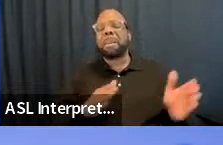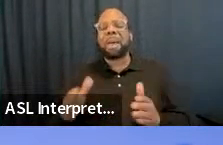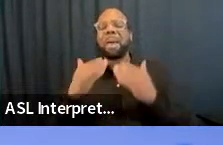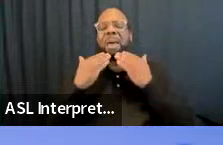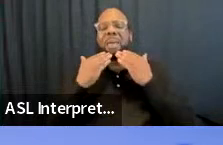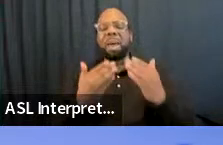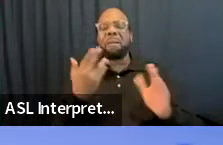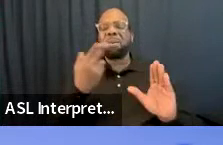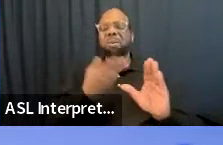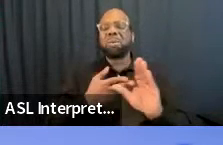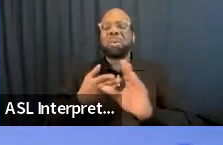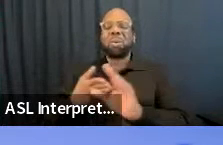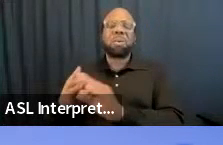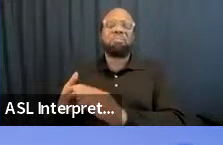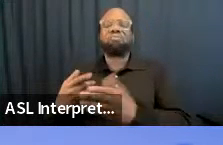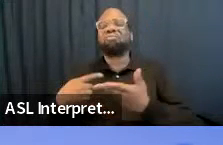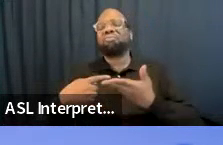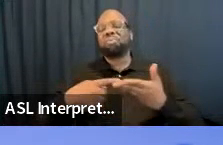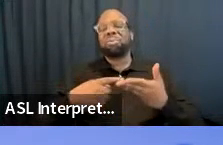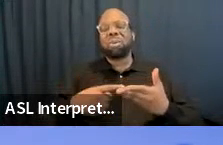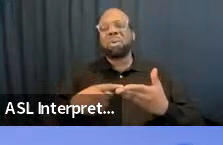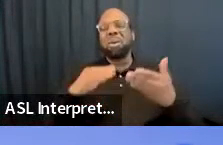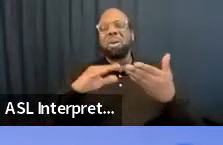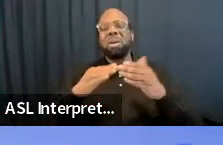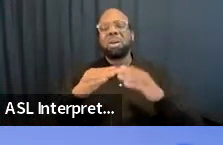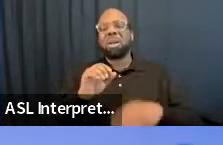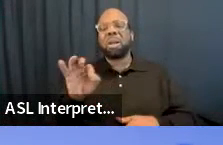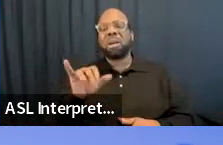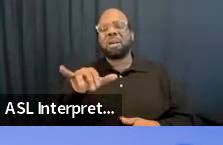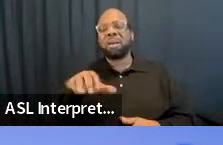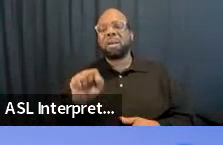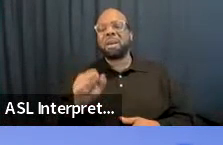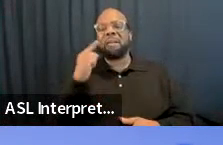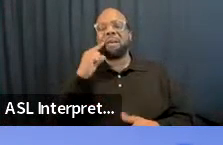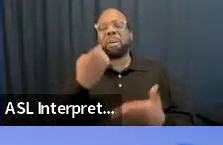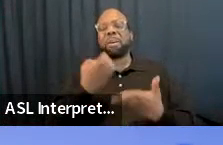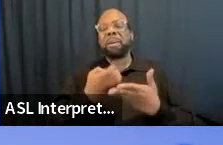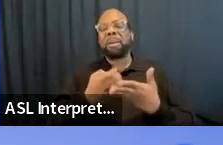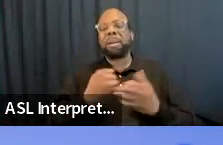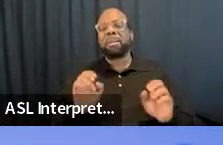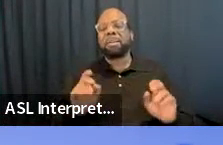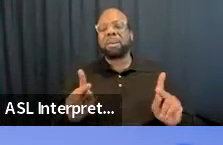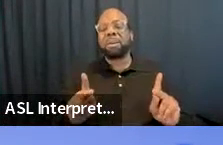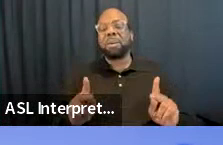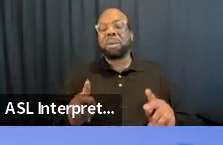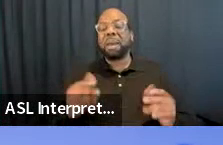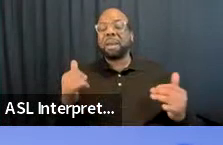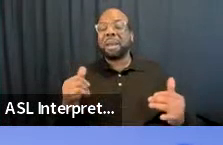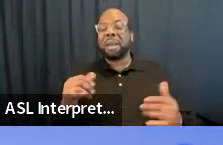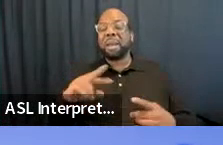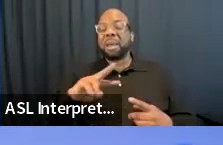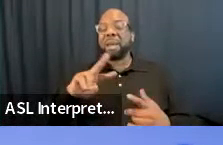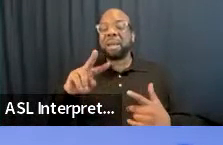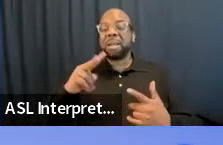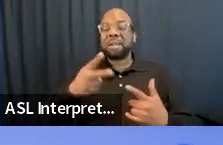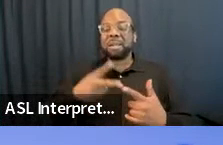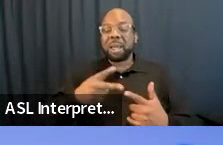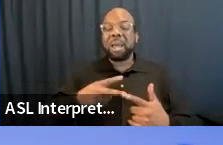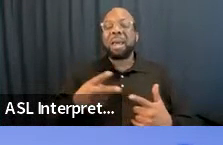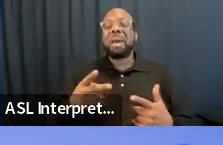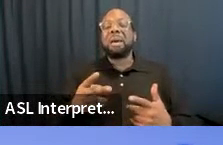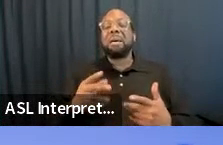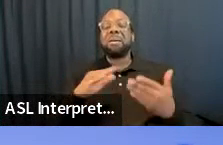this evening to discuss City of Yes for Economic Opportunity. This is the second of Mayor Adams' 3 City of